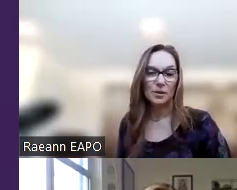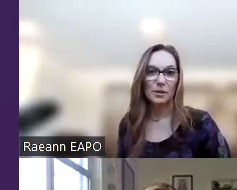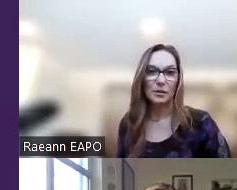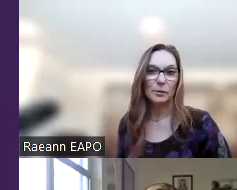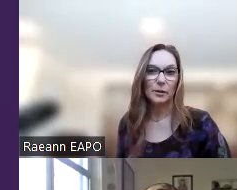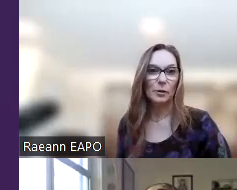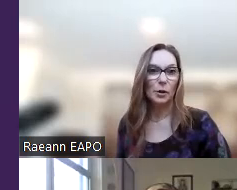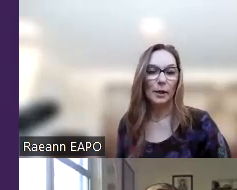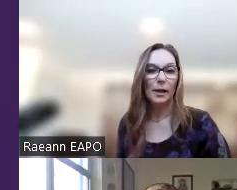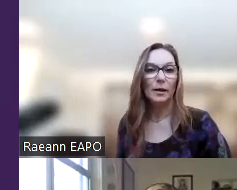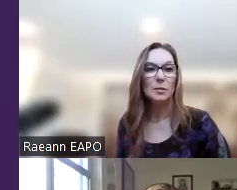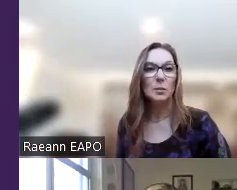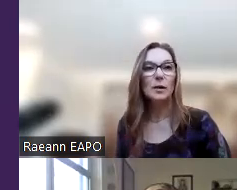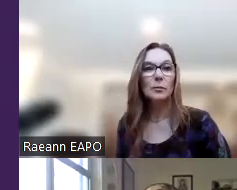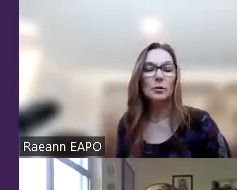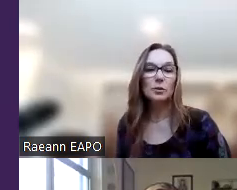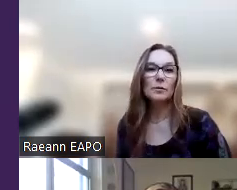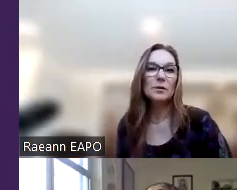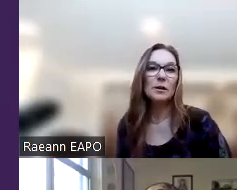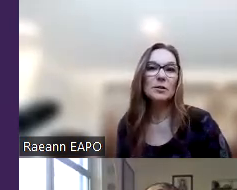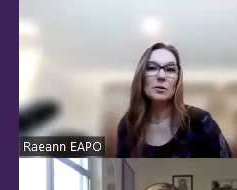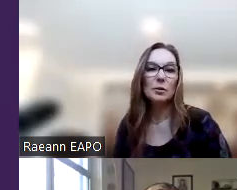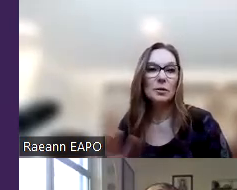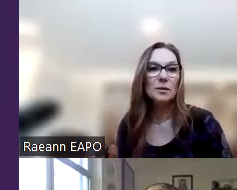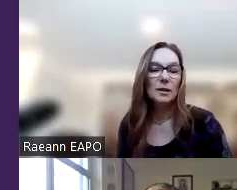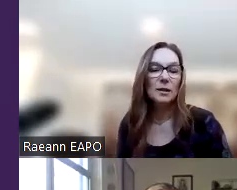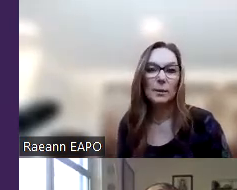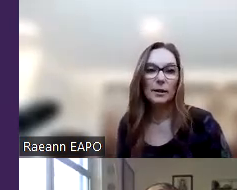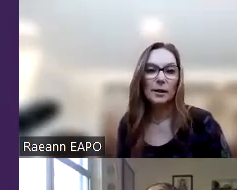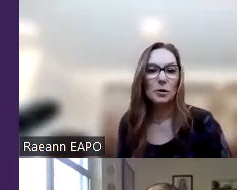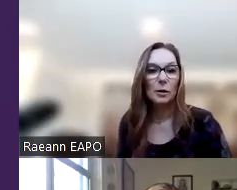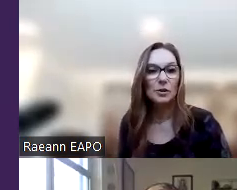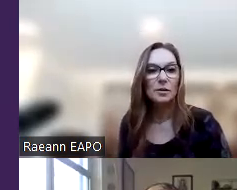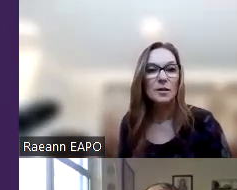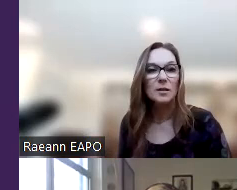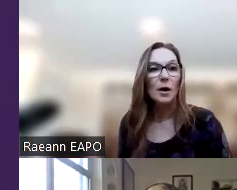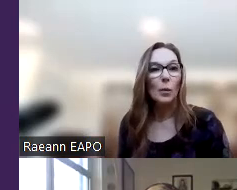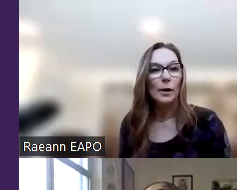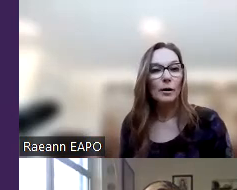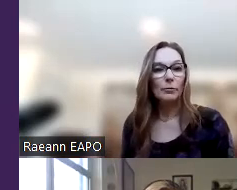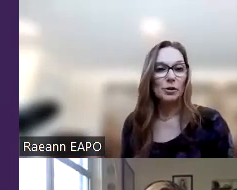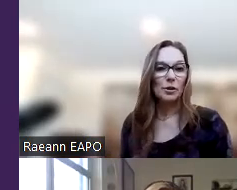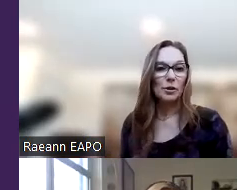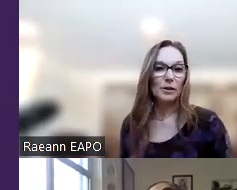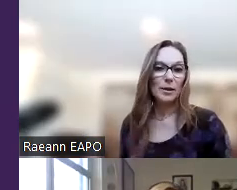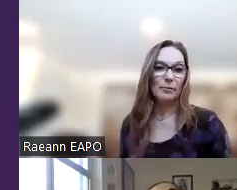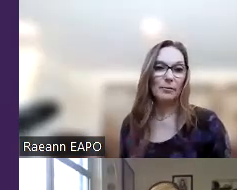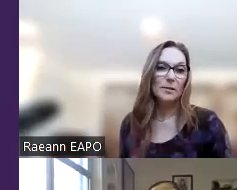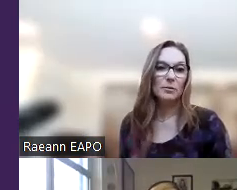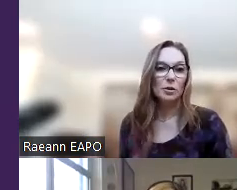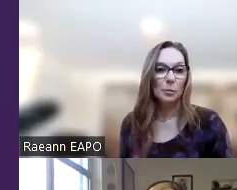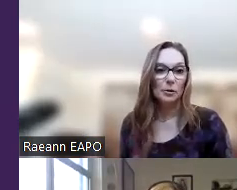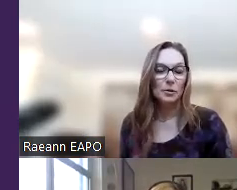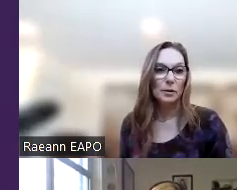during the session, during Q&A as well. We'll turn off the slides so you can see everybody and answer questions. We are fortunate again to have